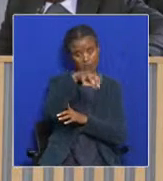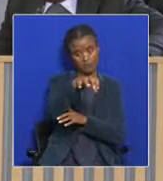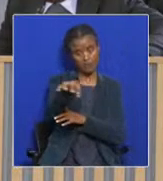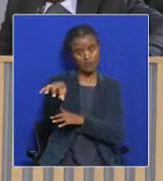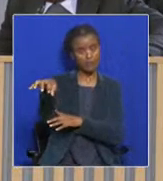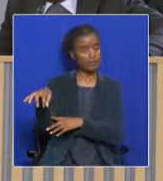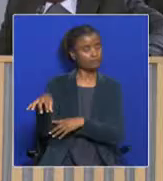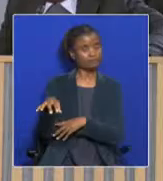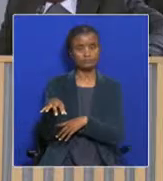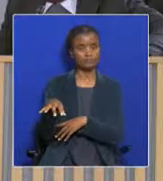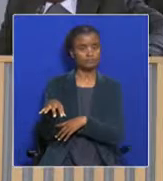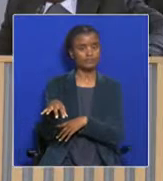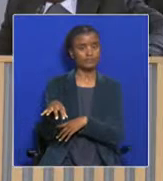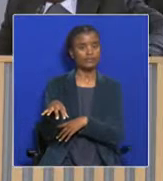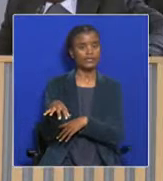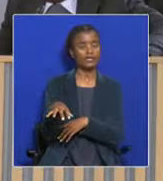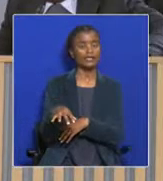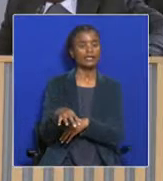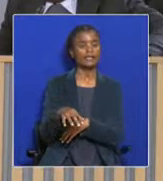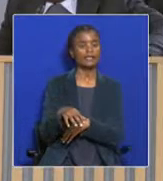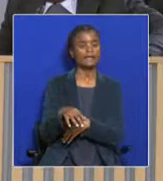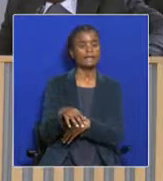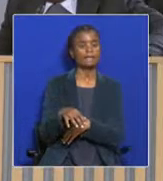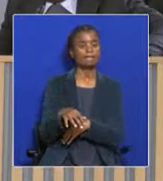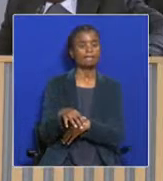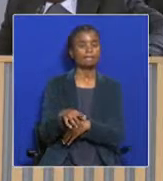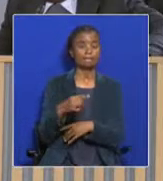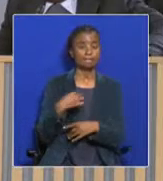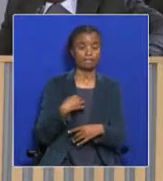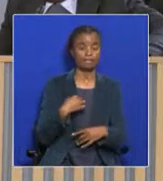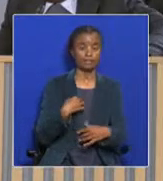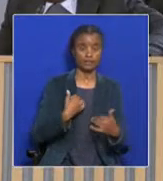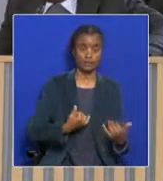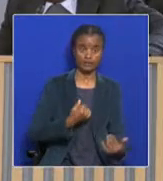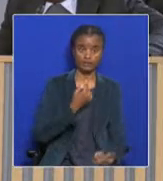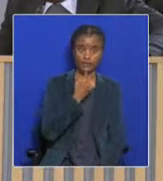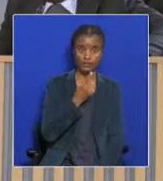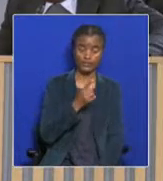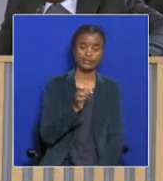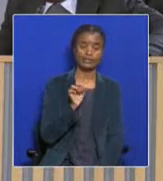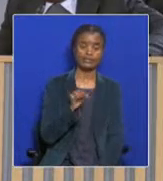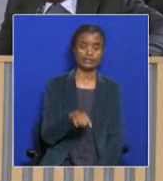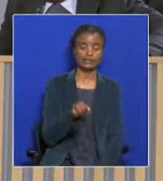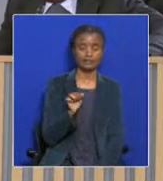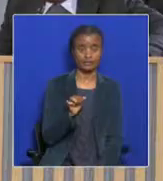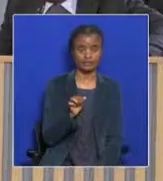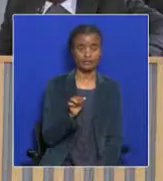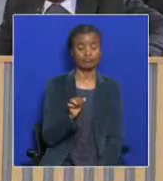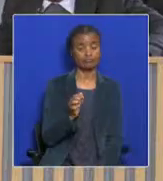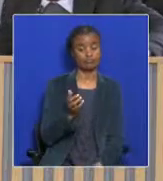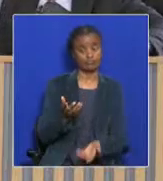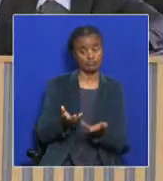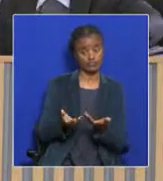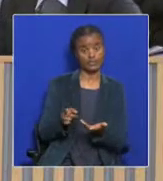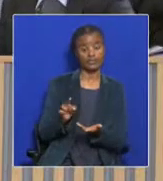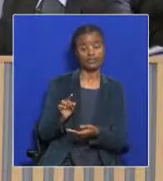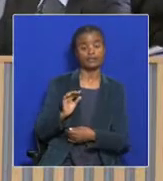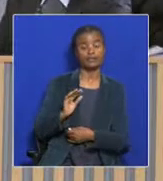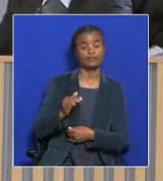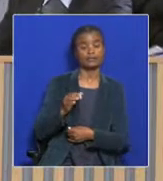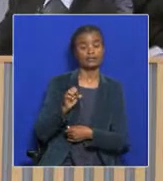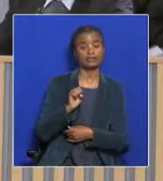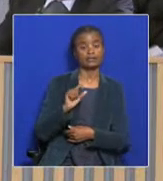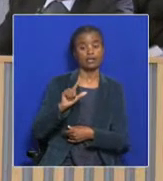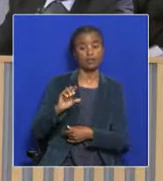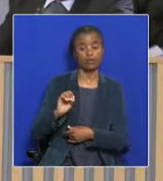those. I'm saying yes, Mr. Lilo made the invitation, but I'm thinking you